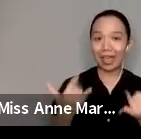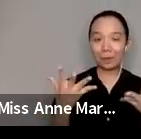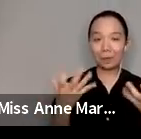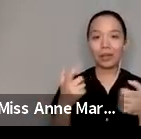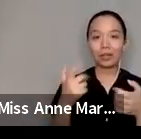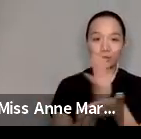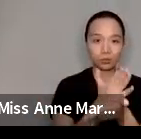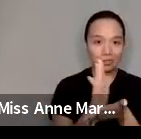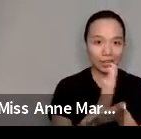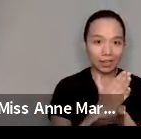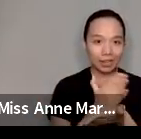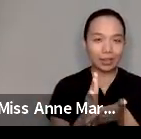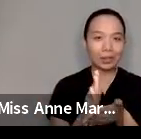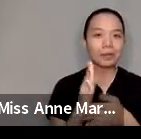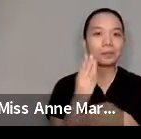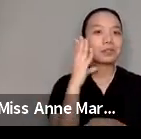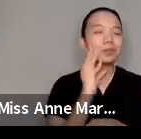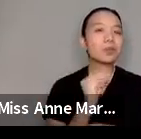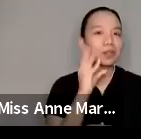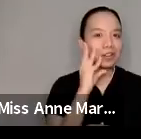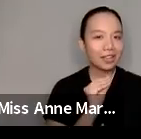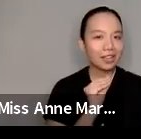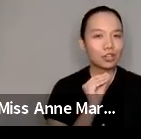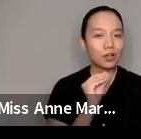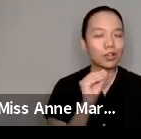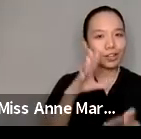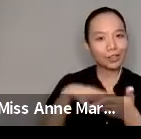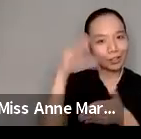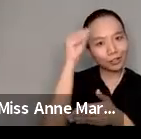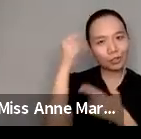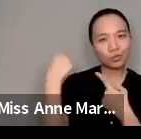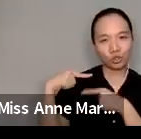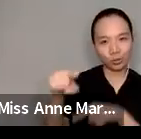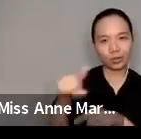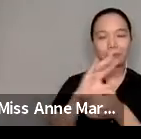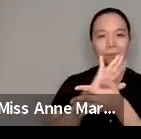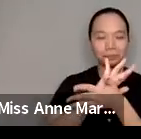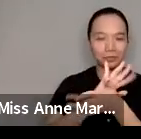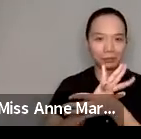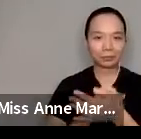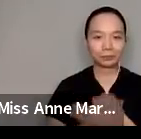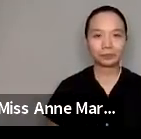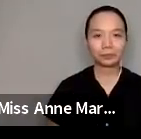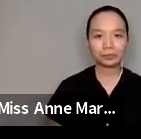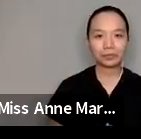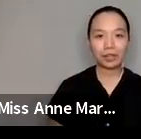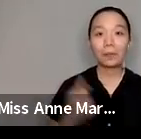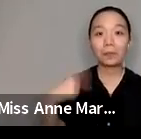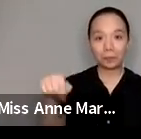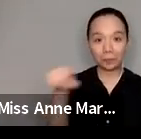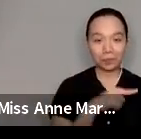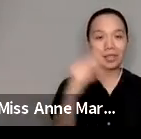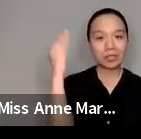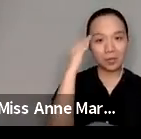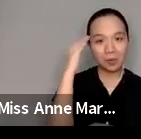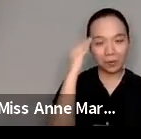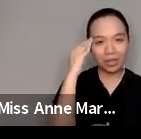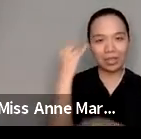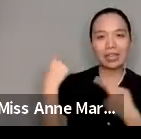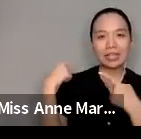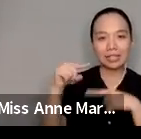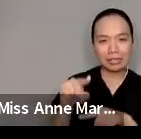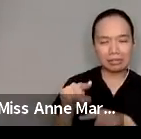sharing about my experience on learning during the pandemic. That as we know, since the advent